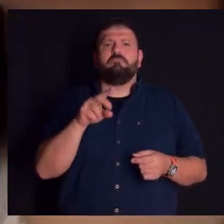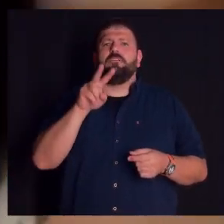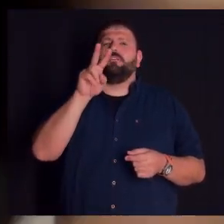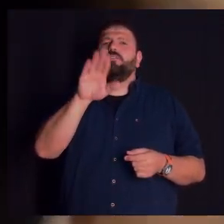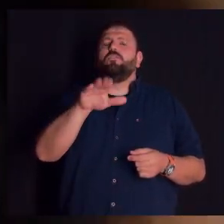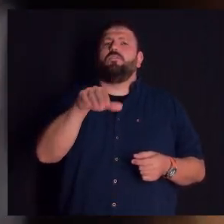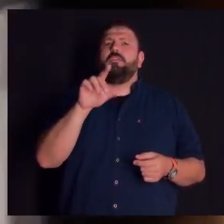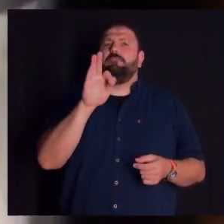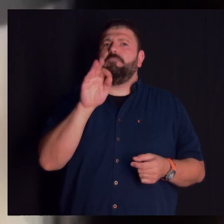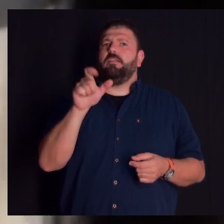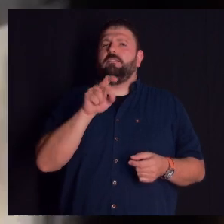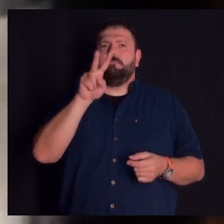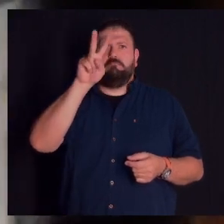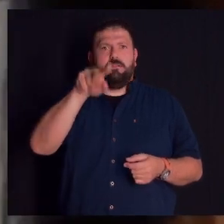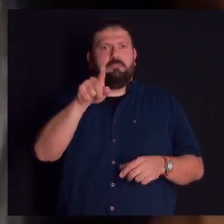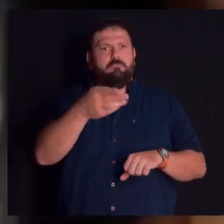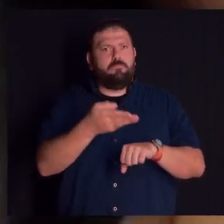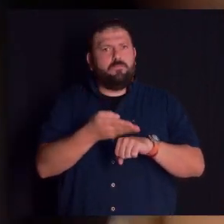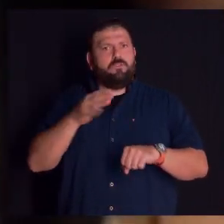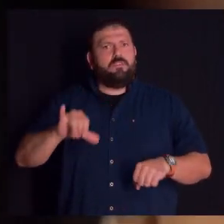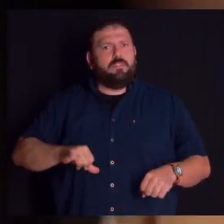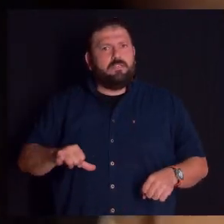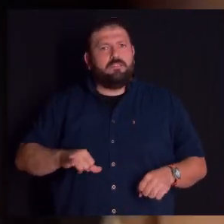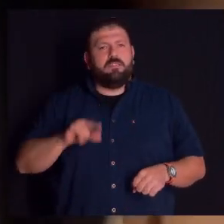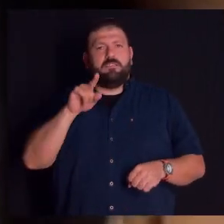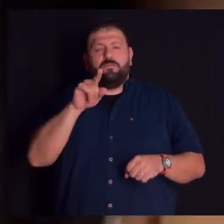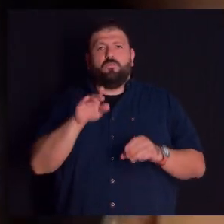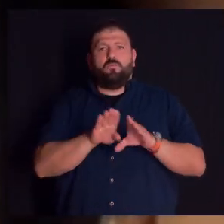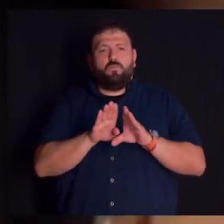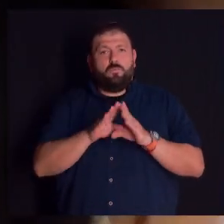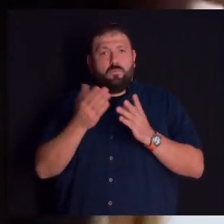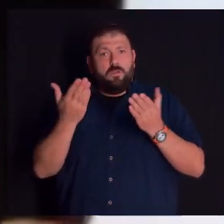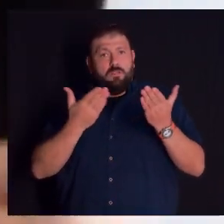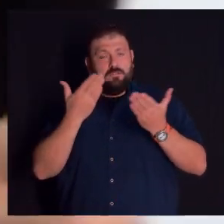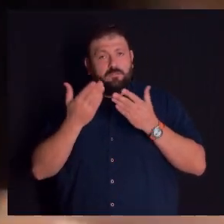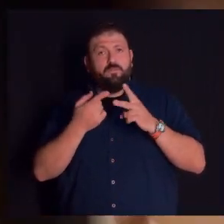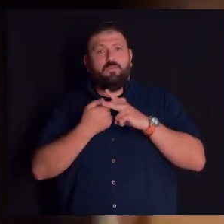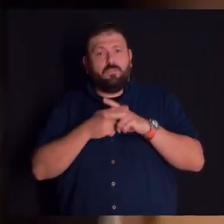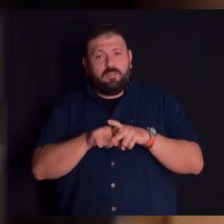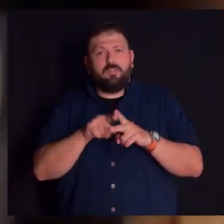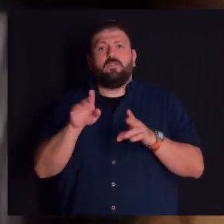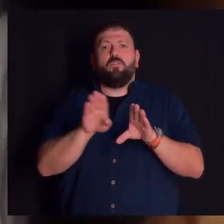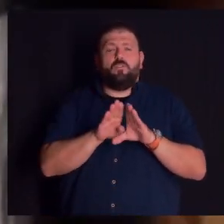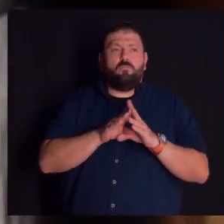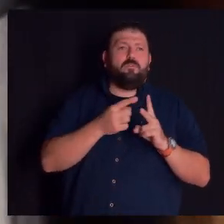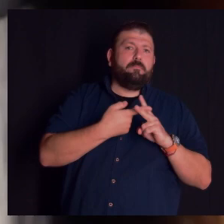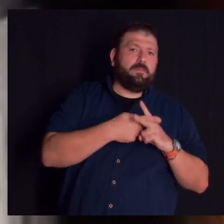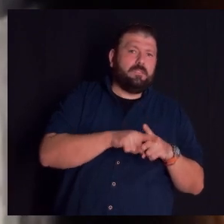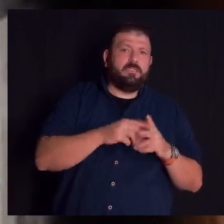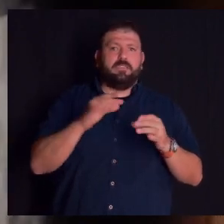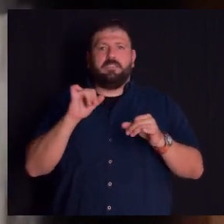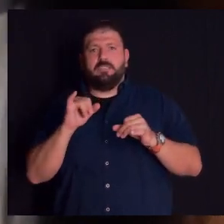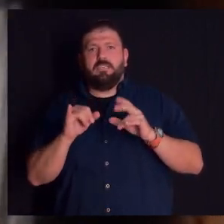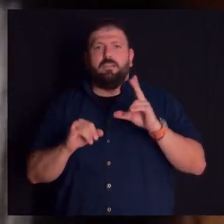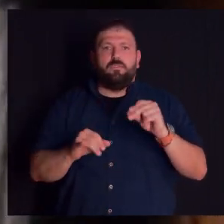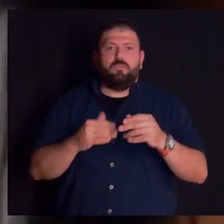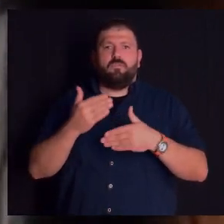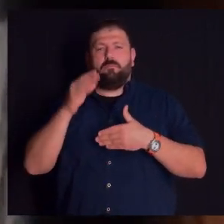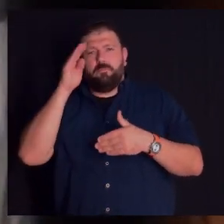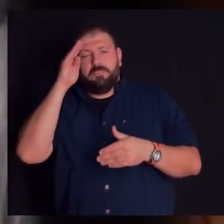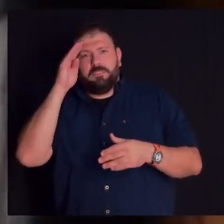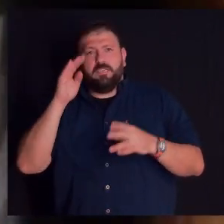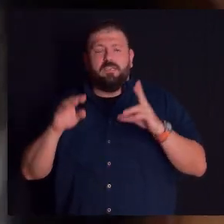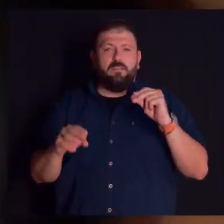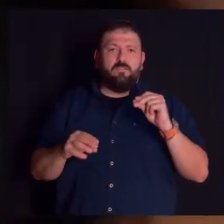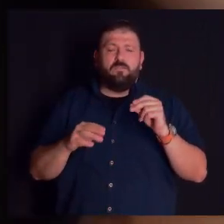es muy Thank you, interesante Felix. This is porque very interesting. fuiste como titubeante al principio, como que arrancabas, Because you were arrancabas hesitating at the estuviste beginning, pensando y